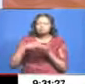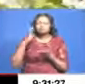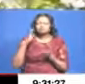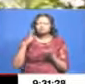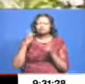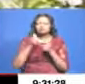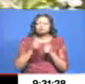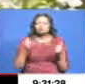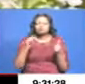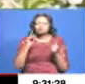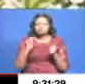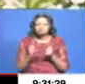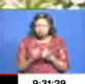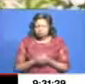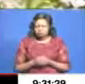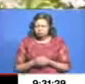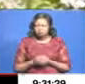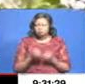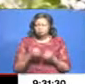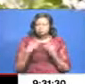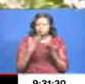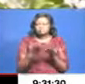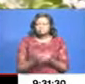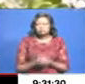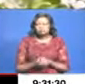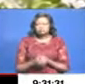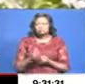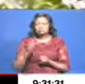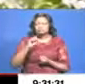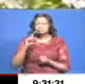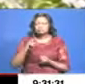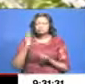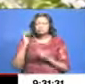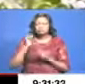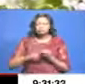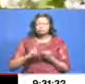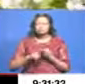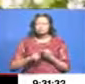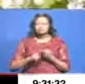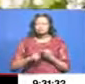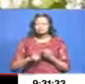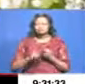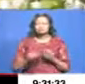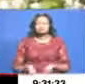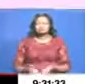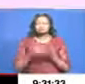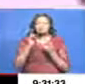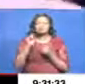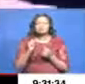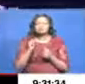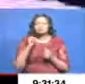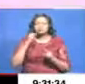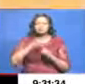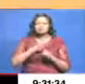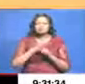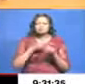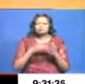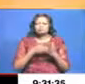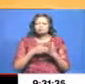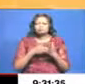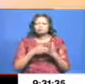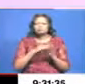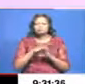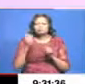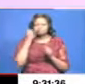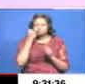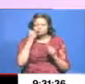on NCDs. The donation by AstraZeneca is expected to go a long way in updating data on war against non-communicable diseases,